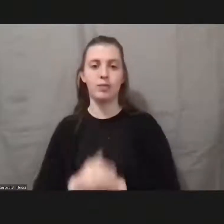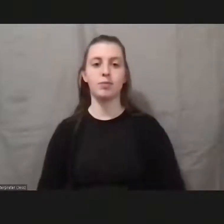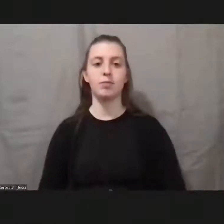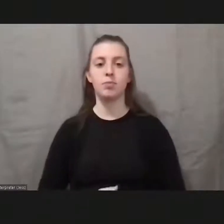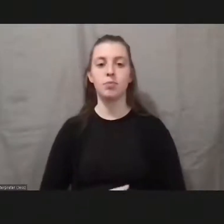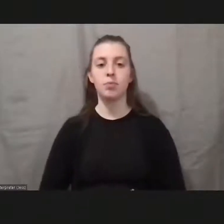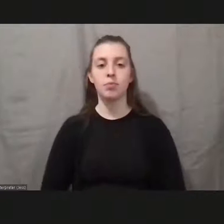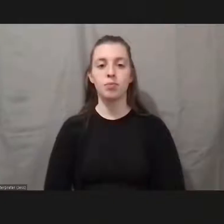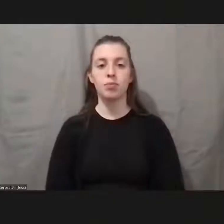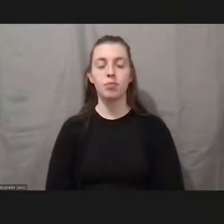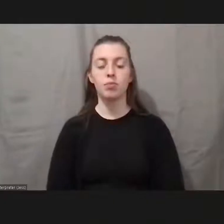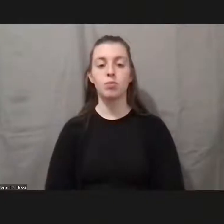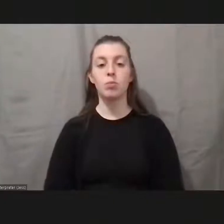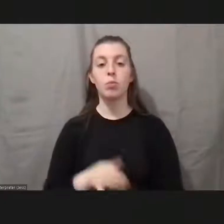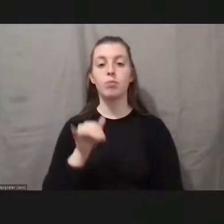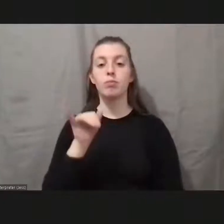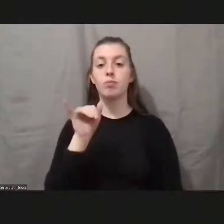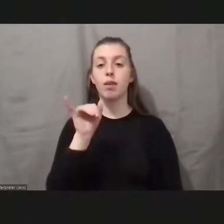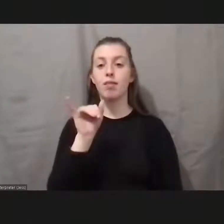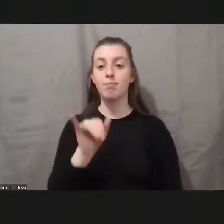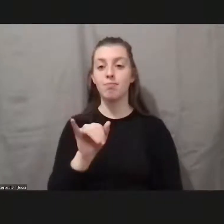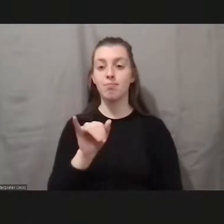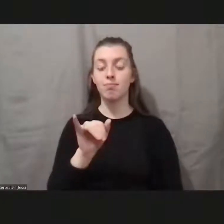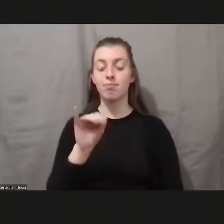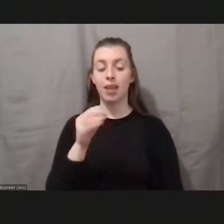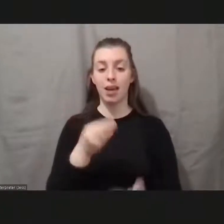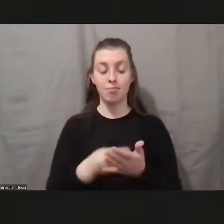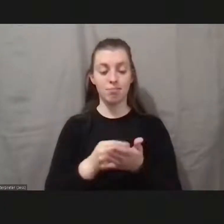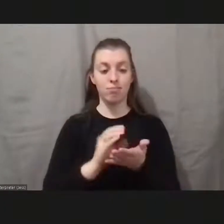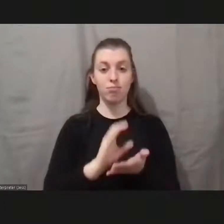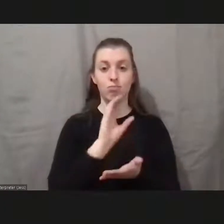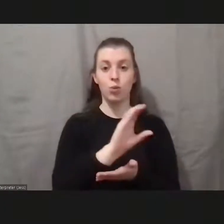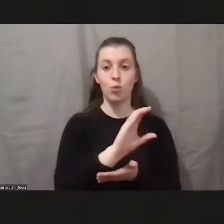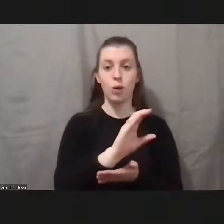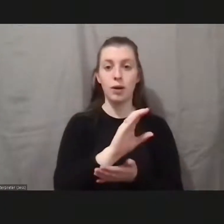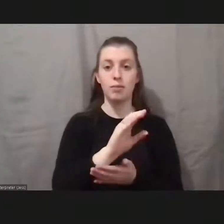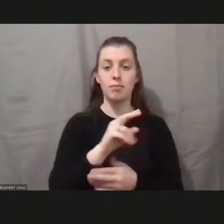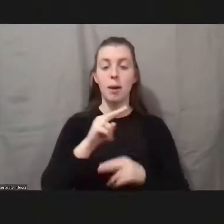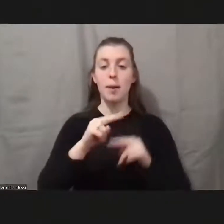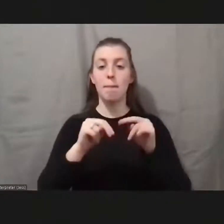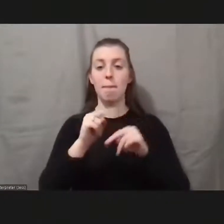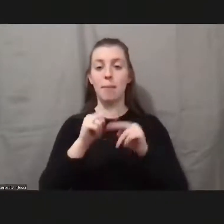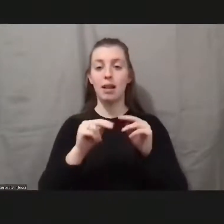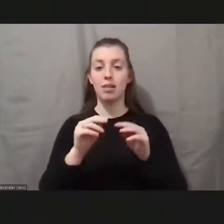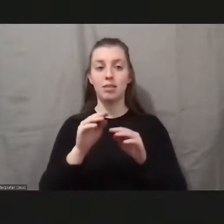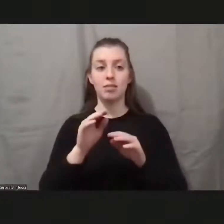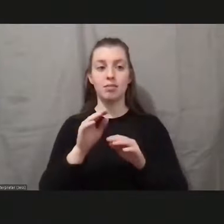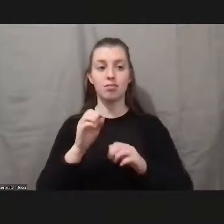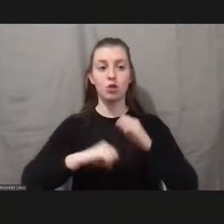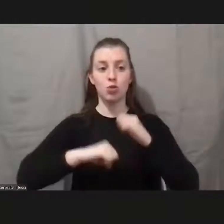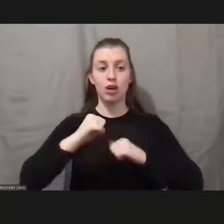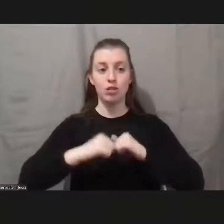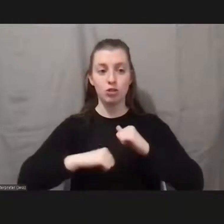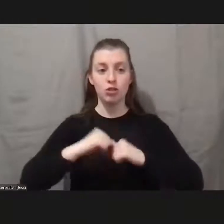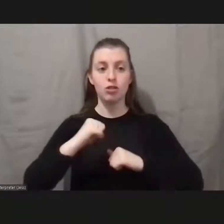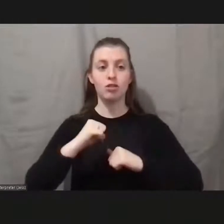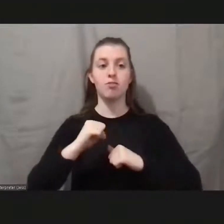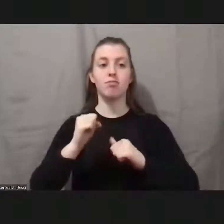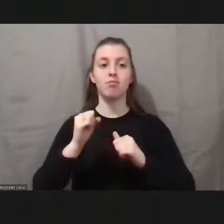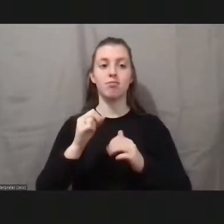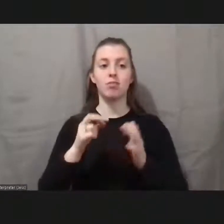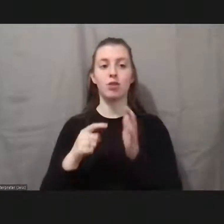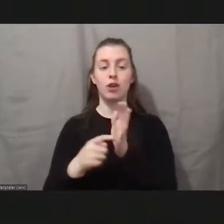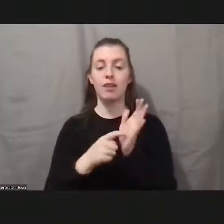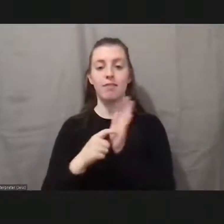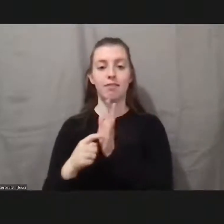with construction and renovation projects, accessible communications. So that can be, as I said, redoing